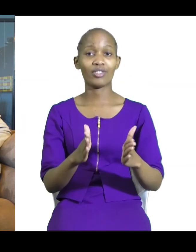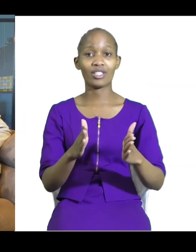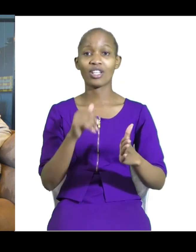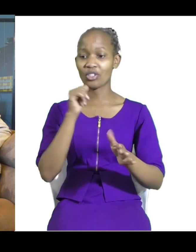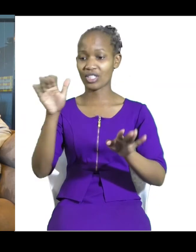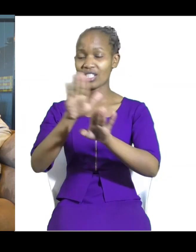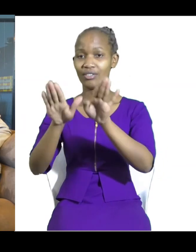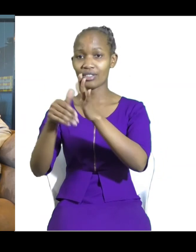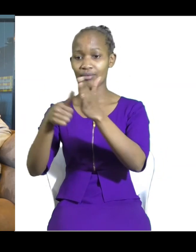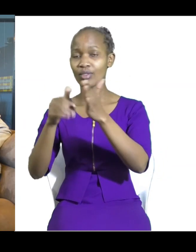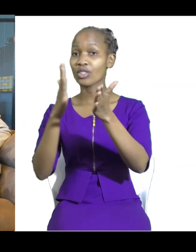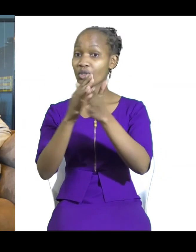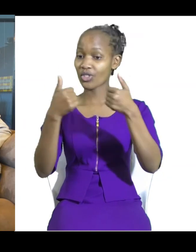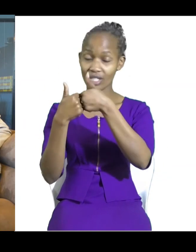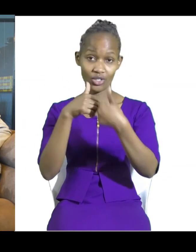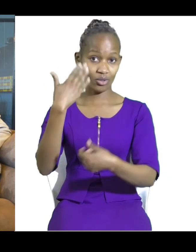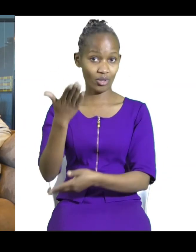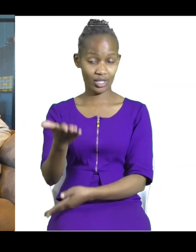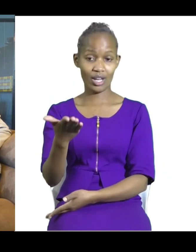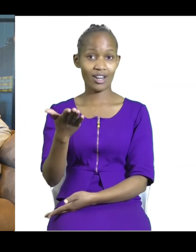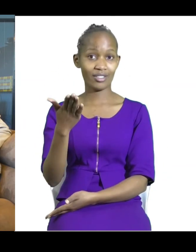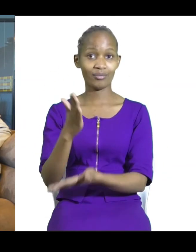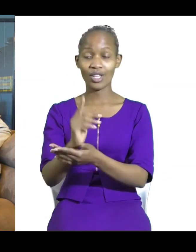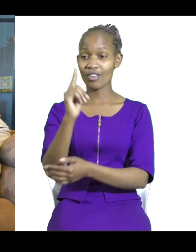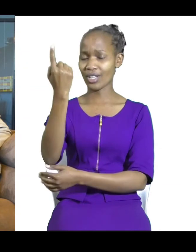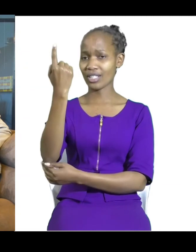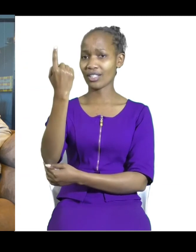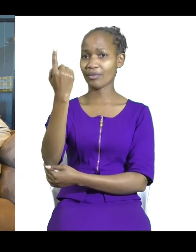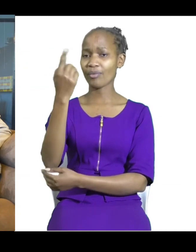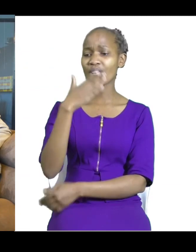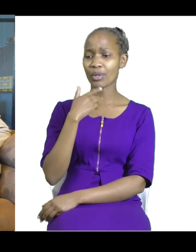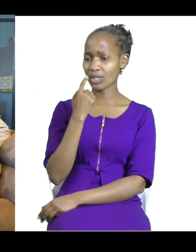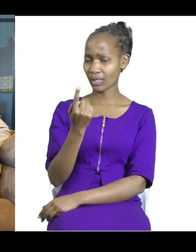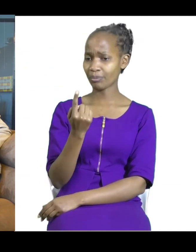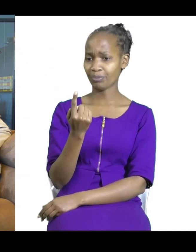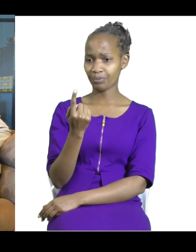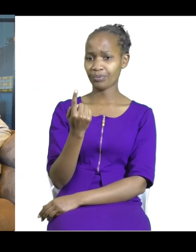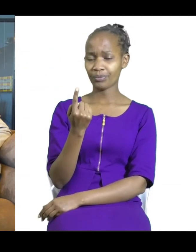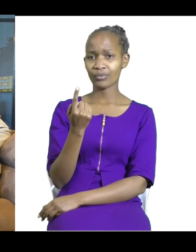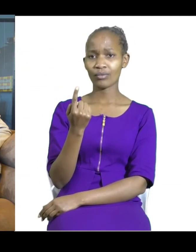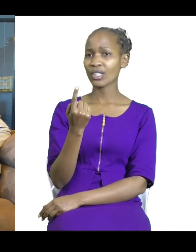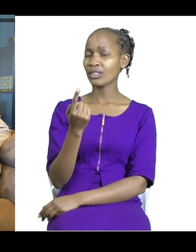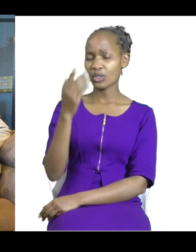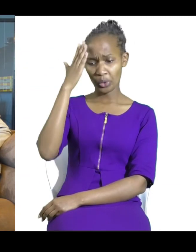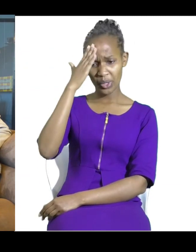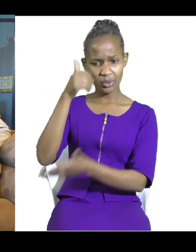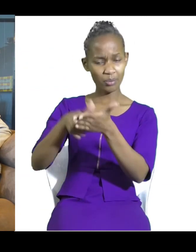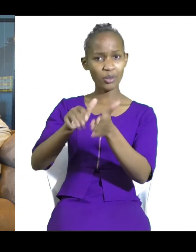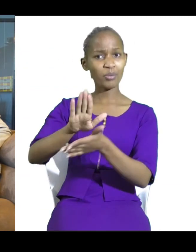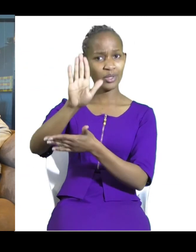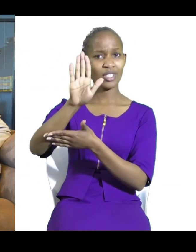of articulated earlier. Yes, challenges will always be there. And first of all, even shaping that